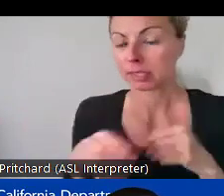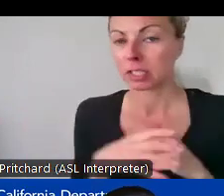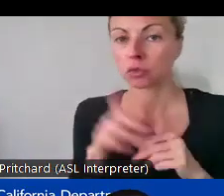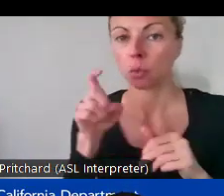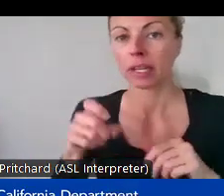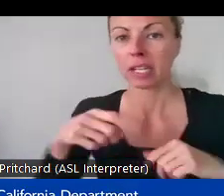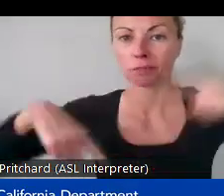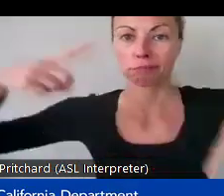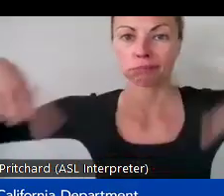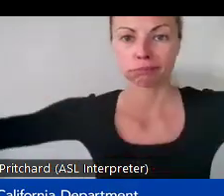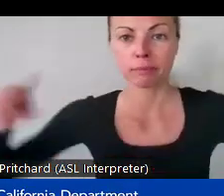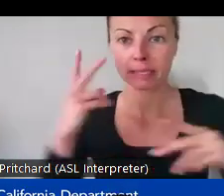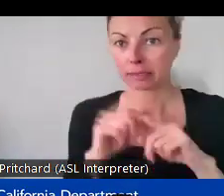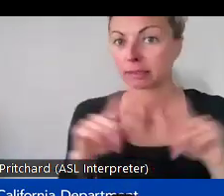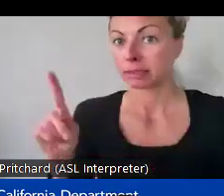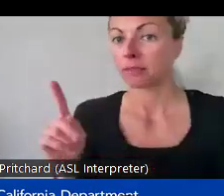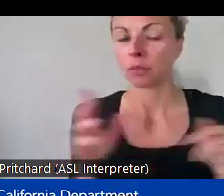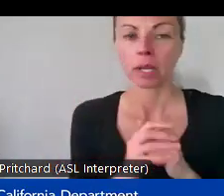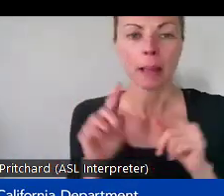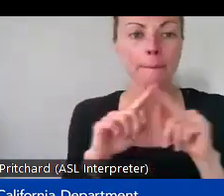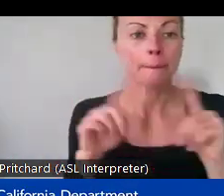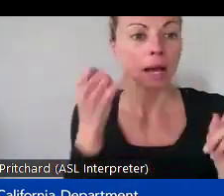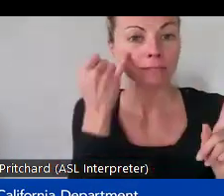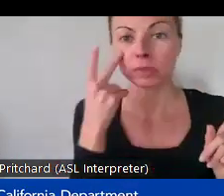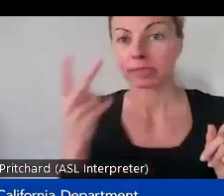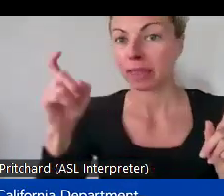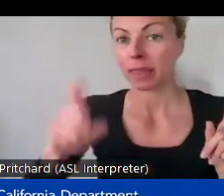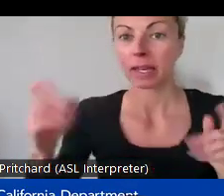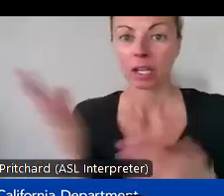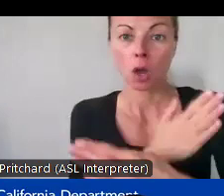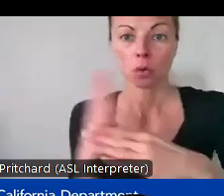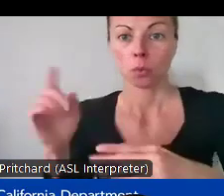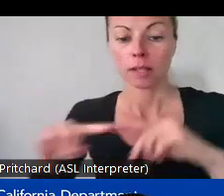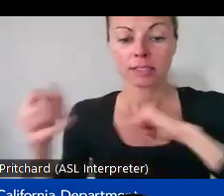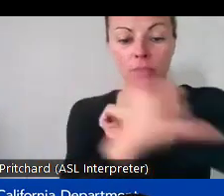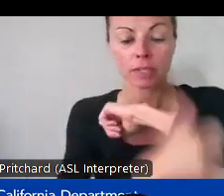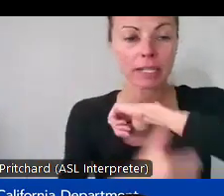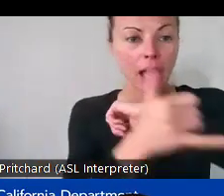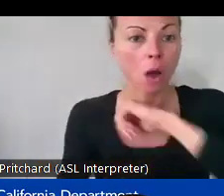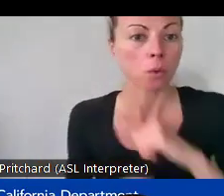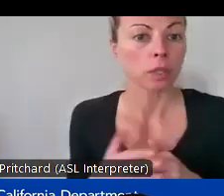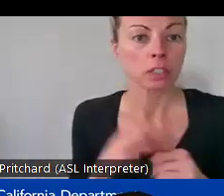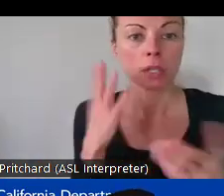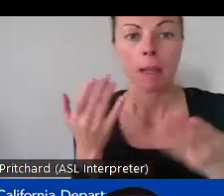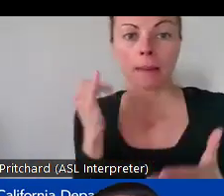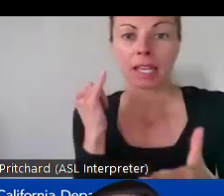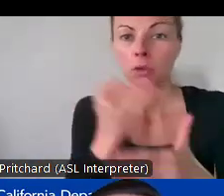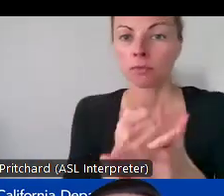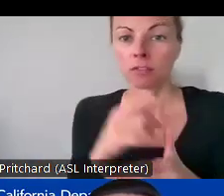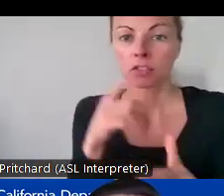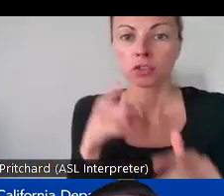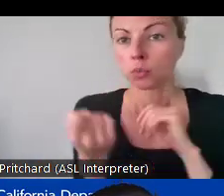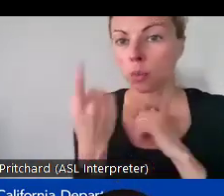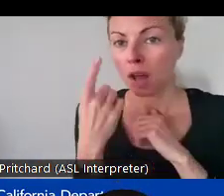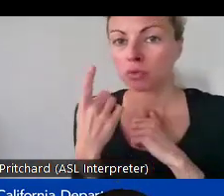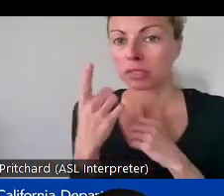to be different. And then when we look at need across counties like this, I think it may be helpful when targeting interventions in communities and really understanding what respective